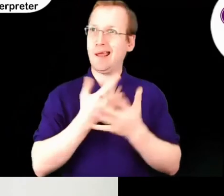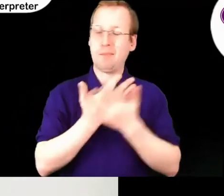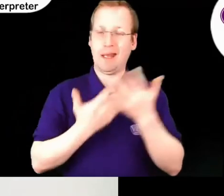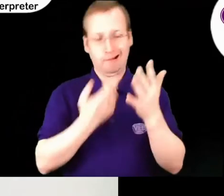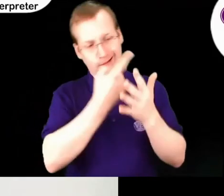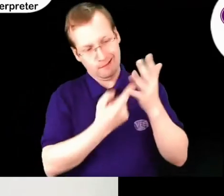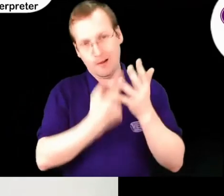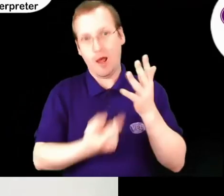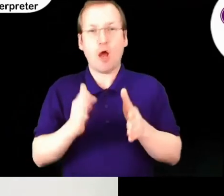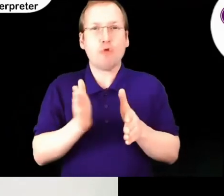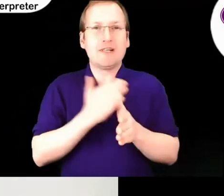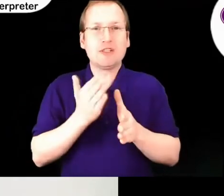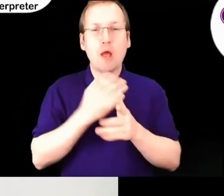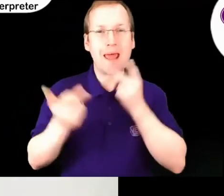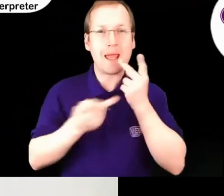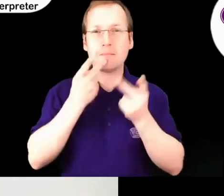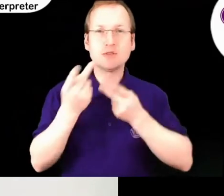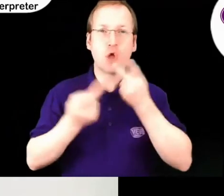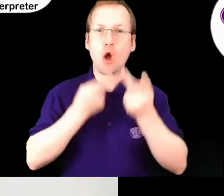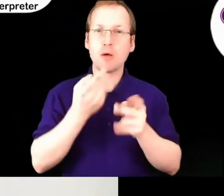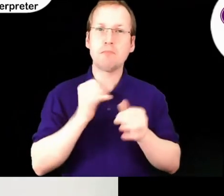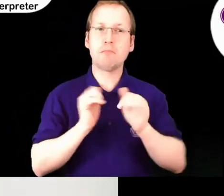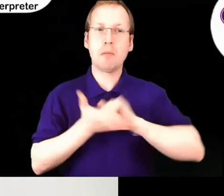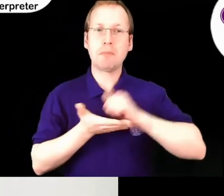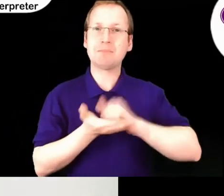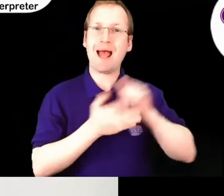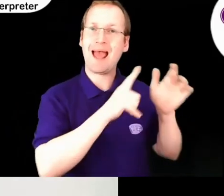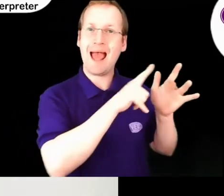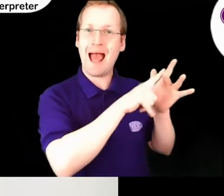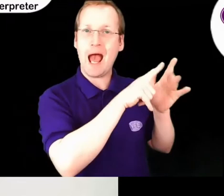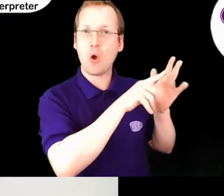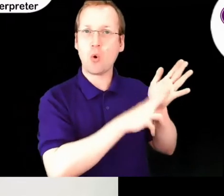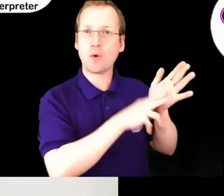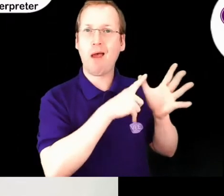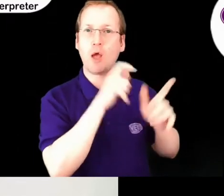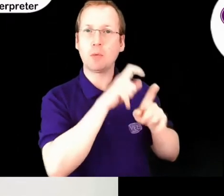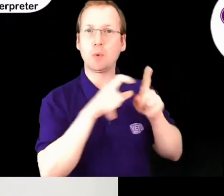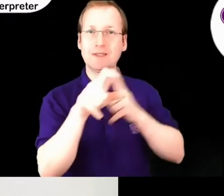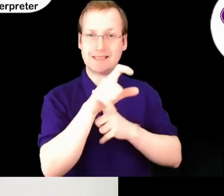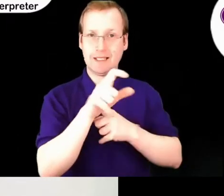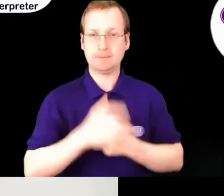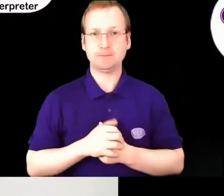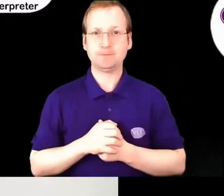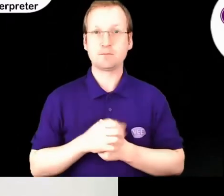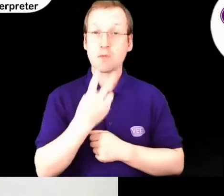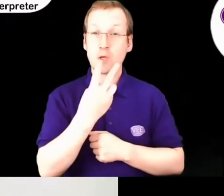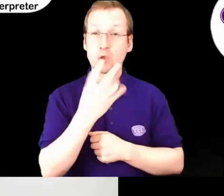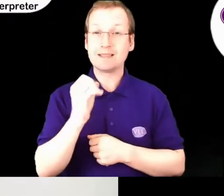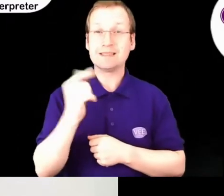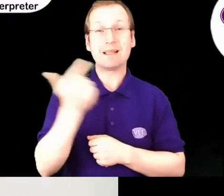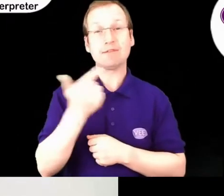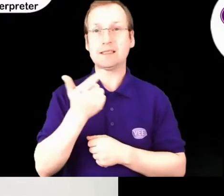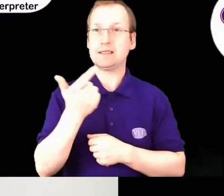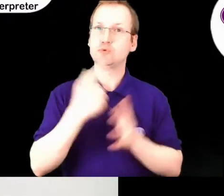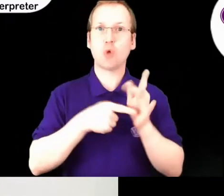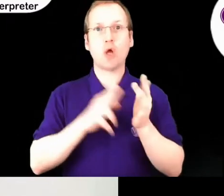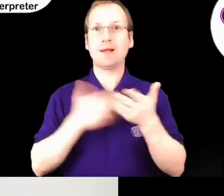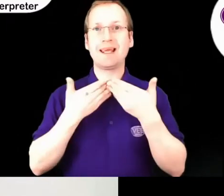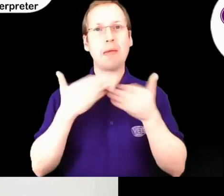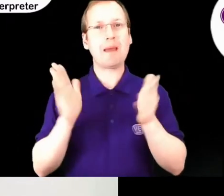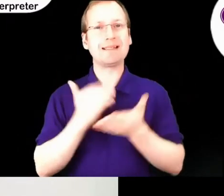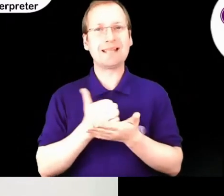of original hymns and songs published by the Iona Community. In 2017, John came out as gay in front